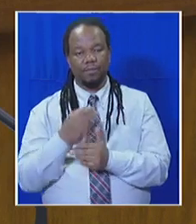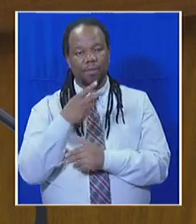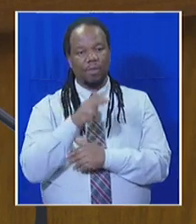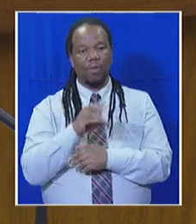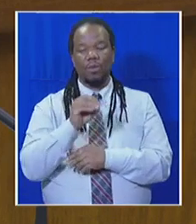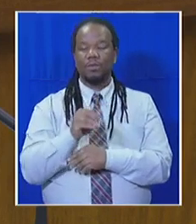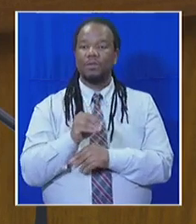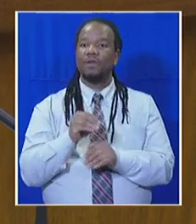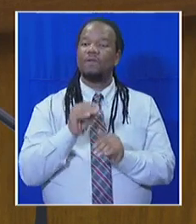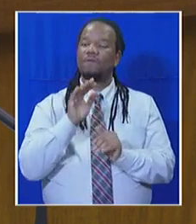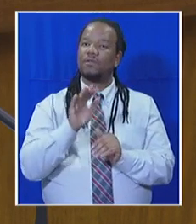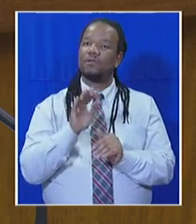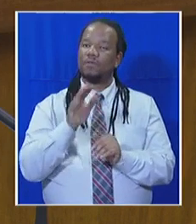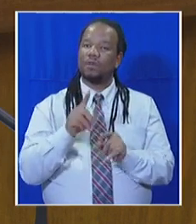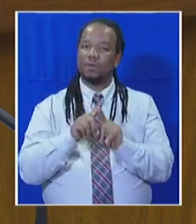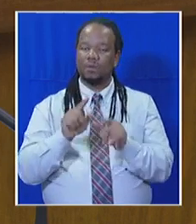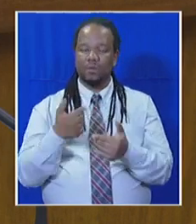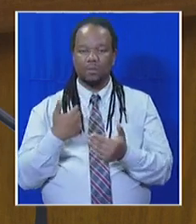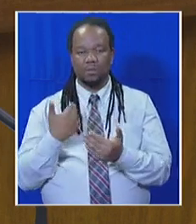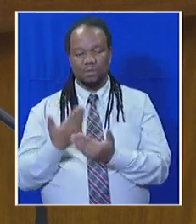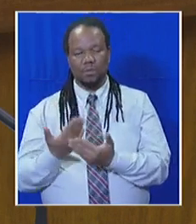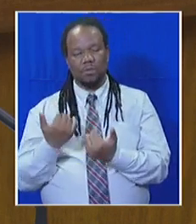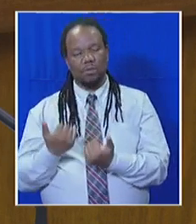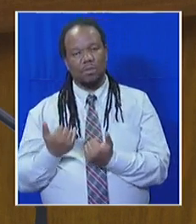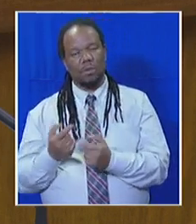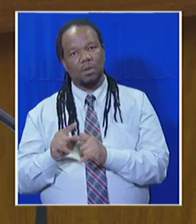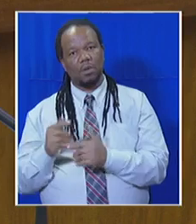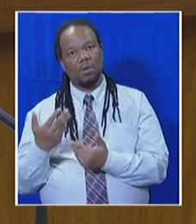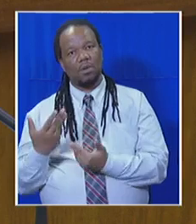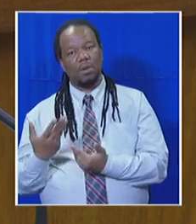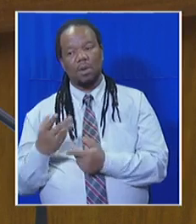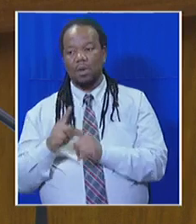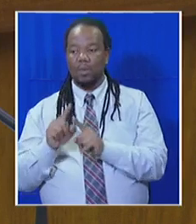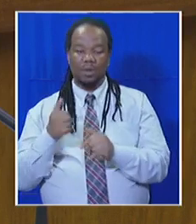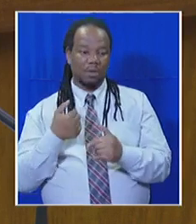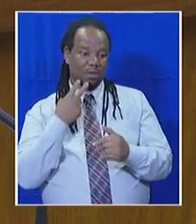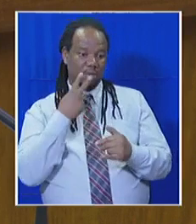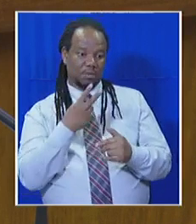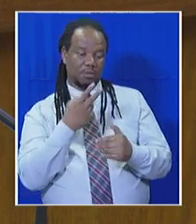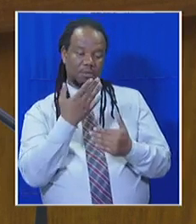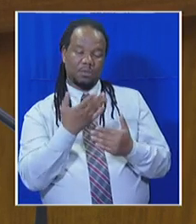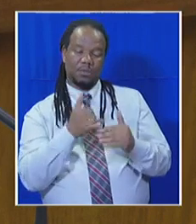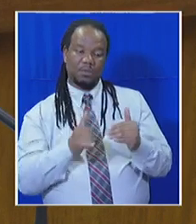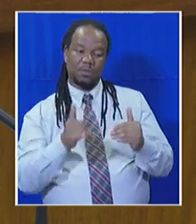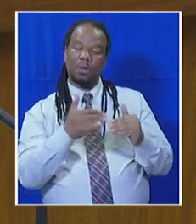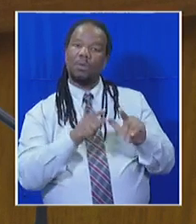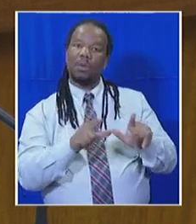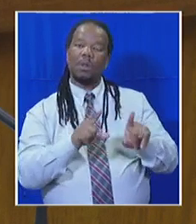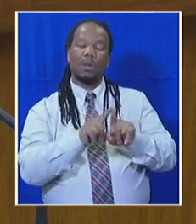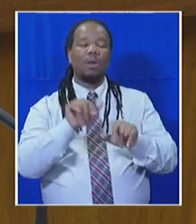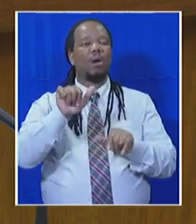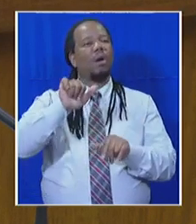fiscal framework are being called for today do not take into account any of these legal requirements. On higher education, Honourable